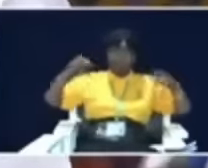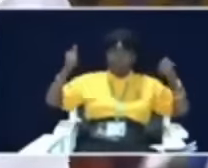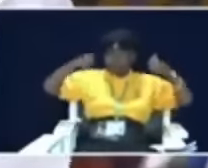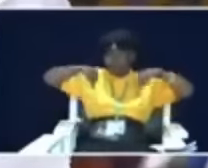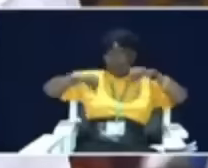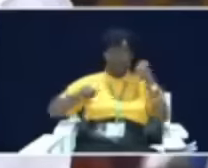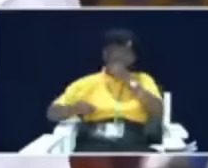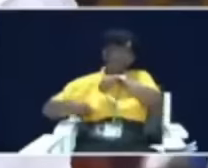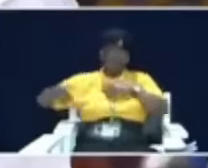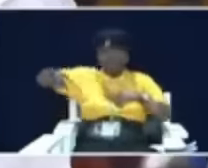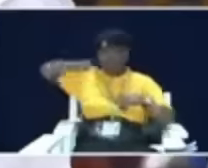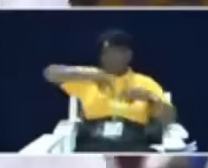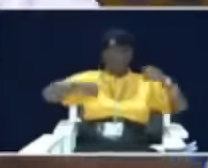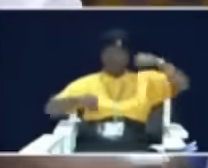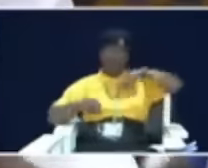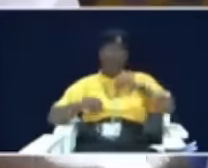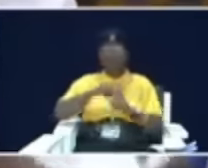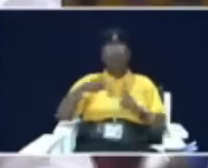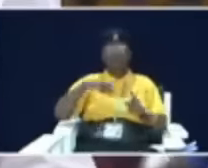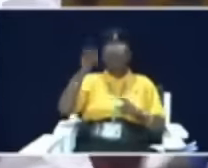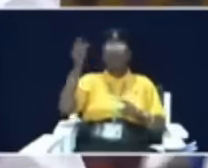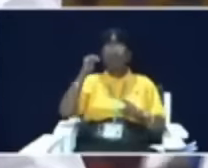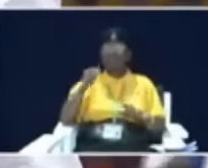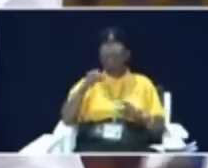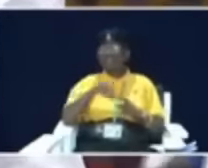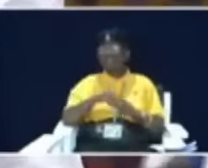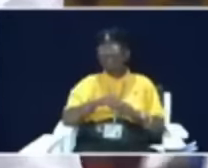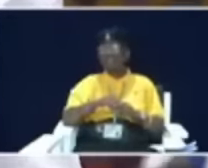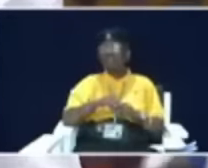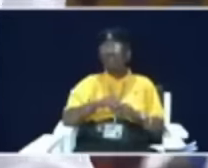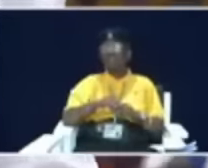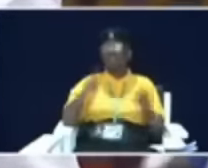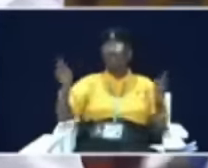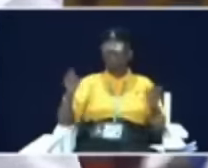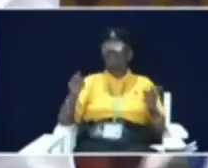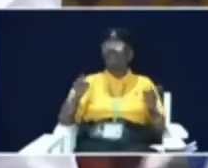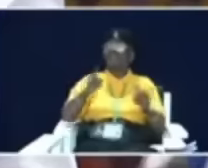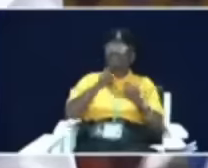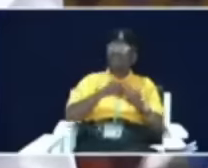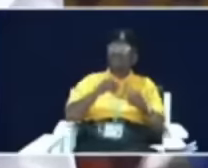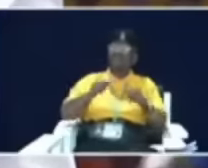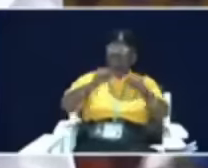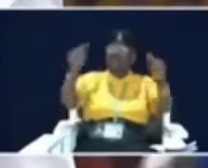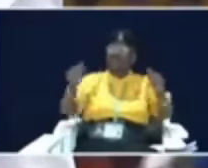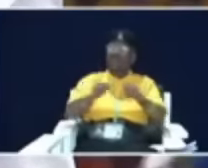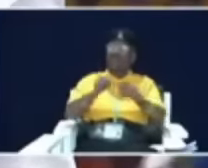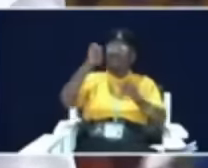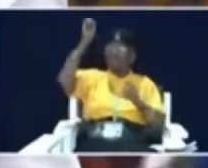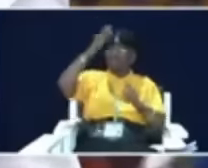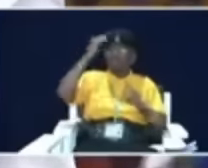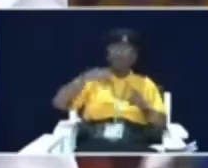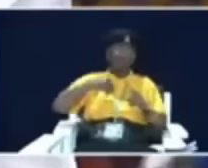auditorium. He knows I don't like agbada. I only wear it once